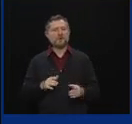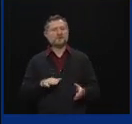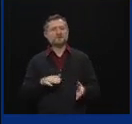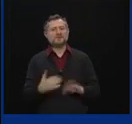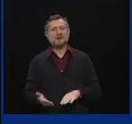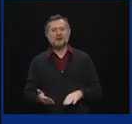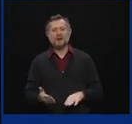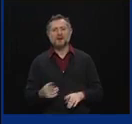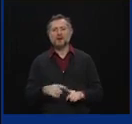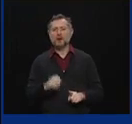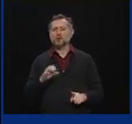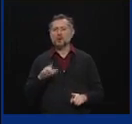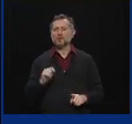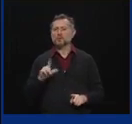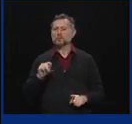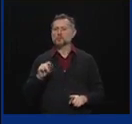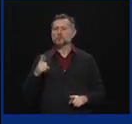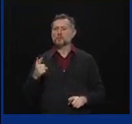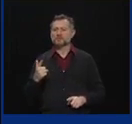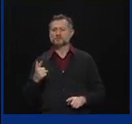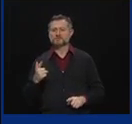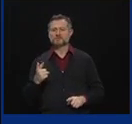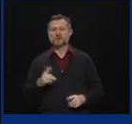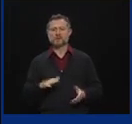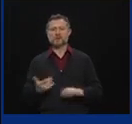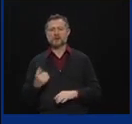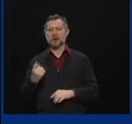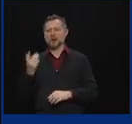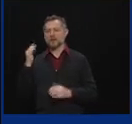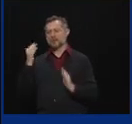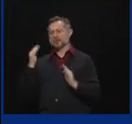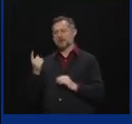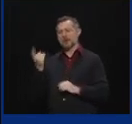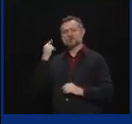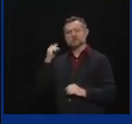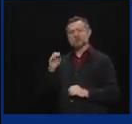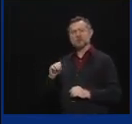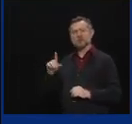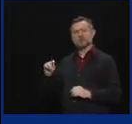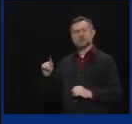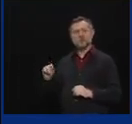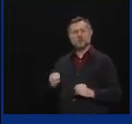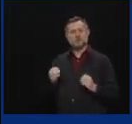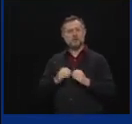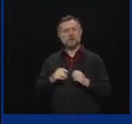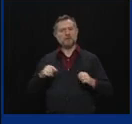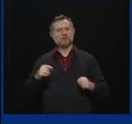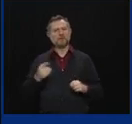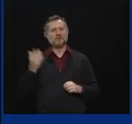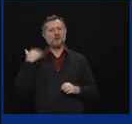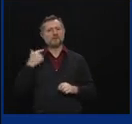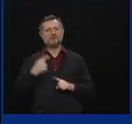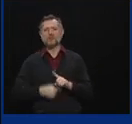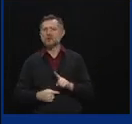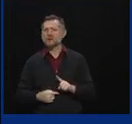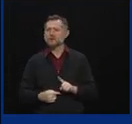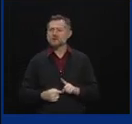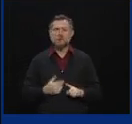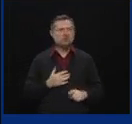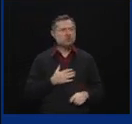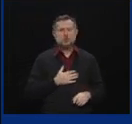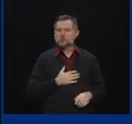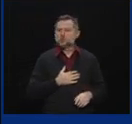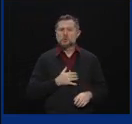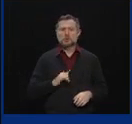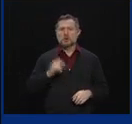October of 2020 from COVID-19 in Erie County. That's why we're here today. So thank you, Governor, for your renewed commitment to